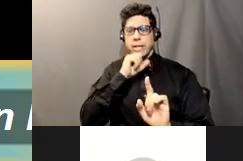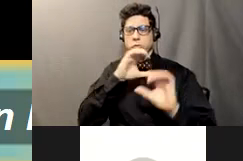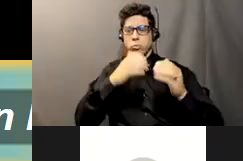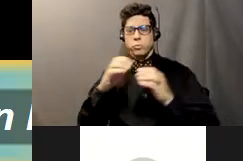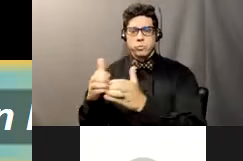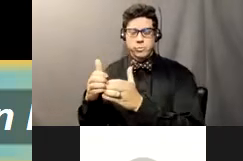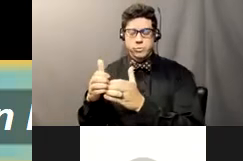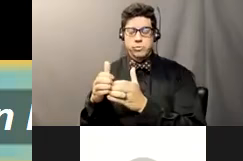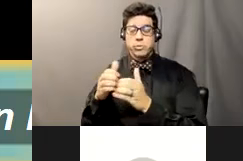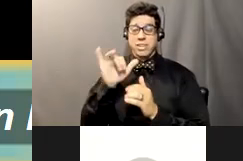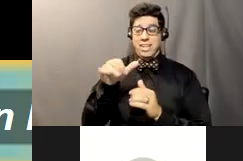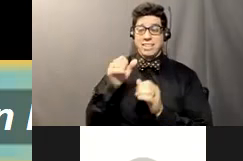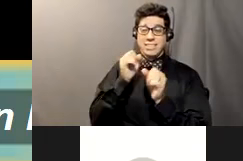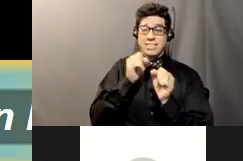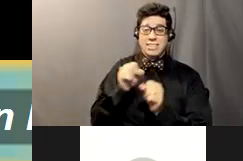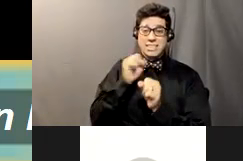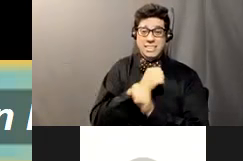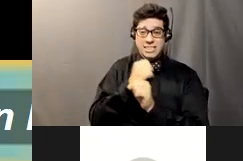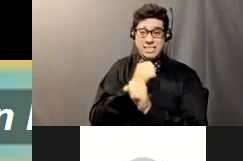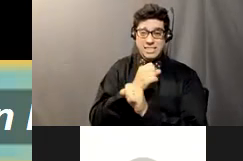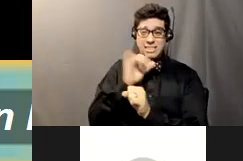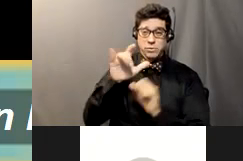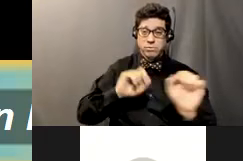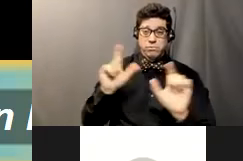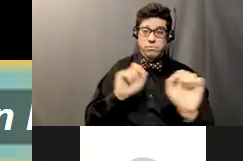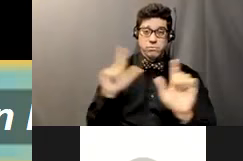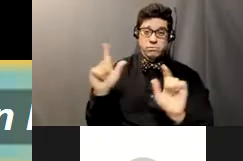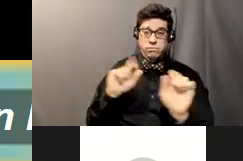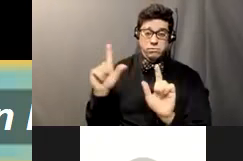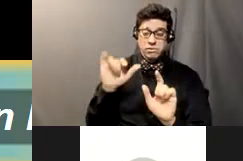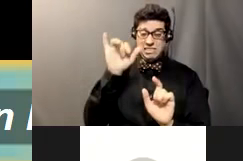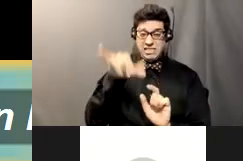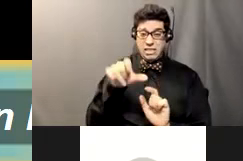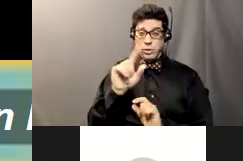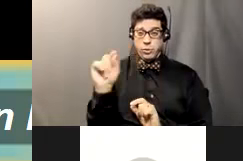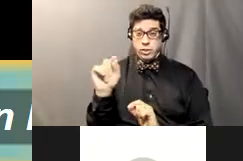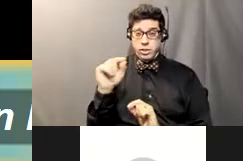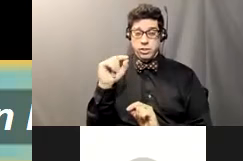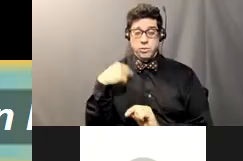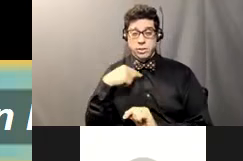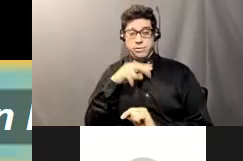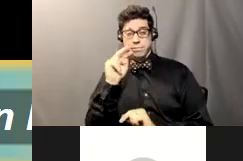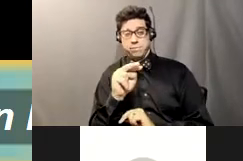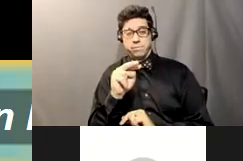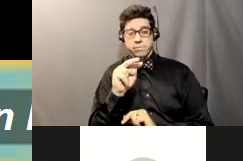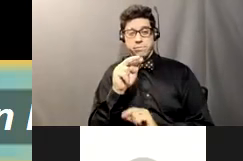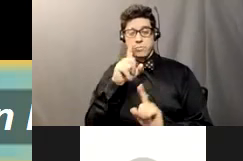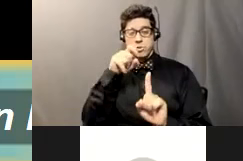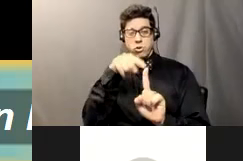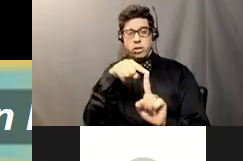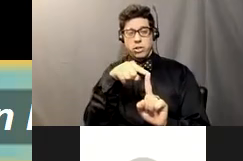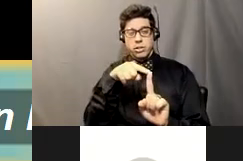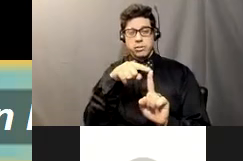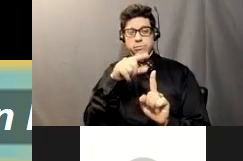statistics that were presented earlier in 2020, the target populations that we looked at were 10 to